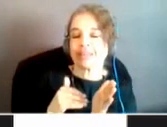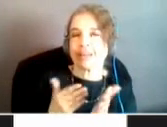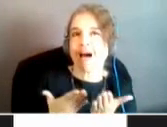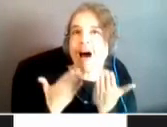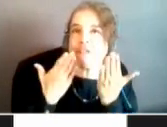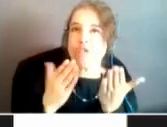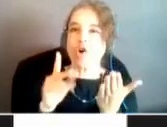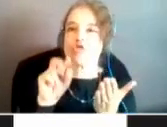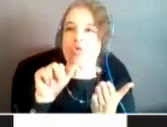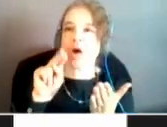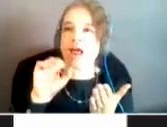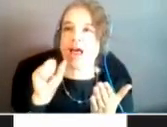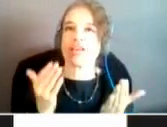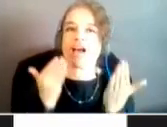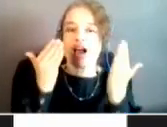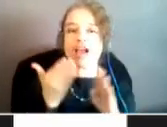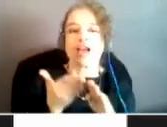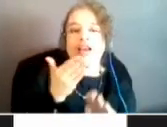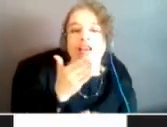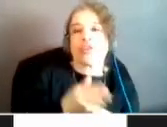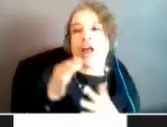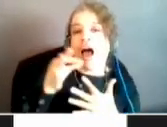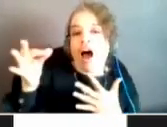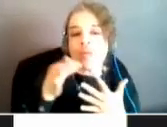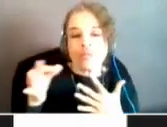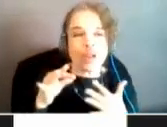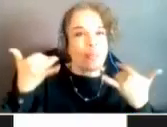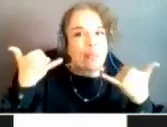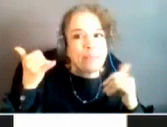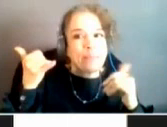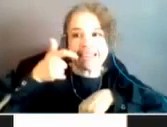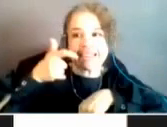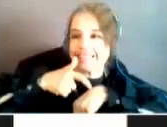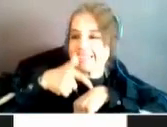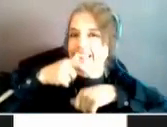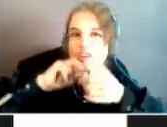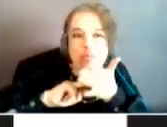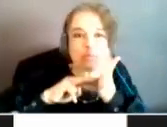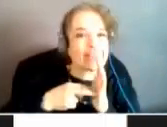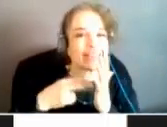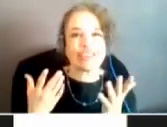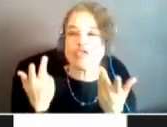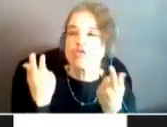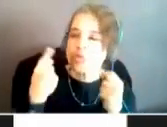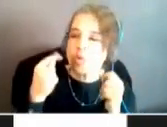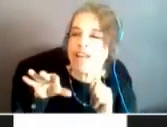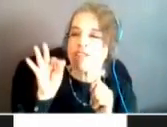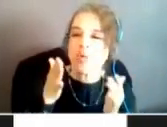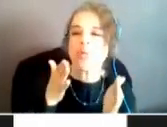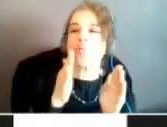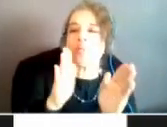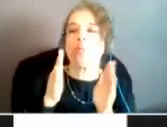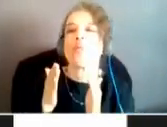hope, increase options, you know, play for time, meaning, you know, try to find ways